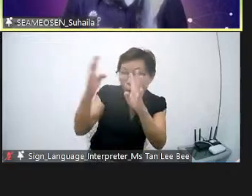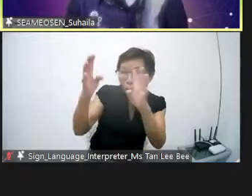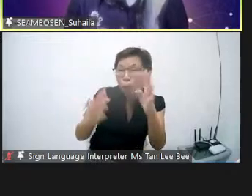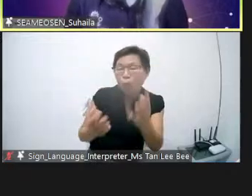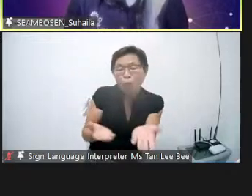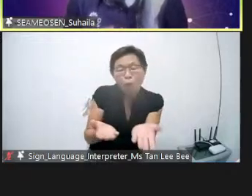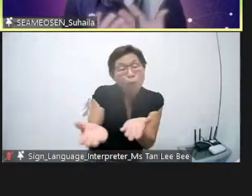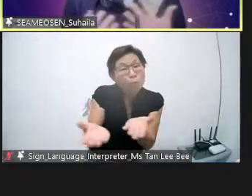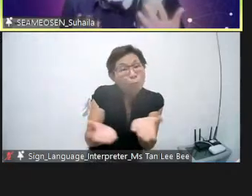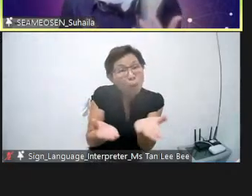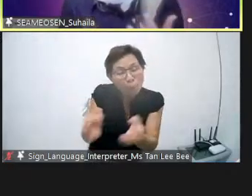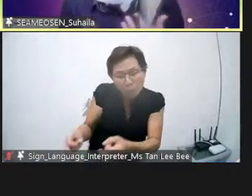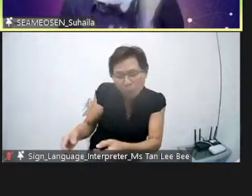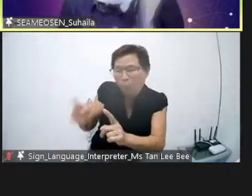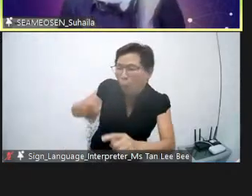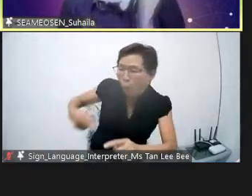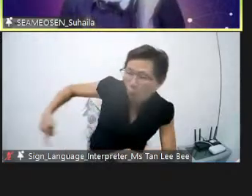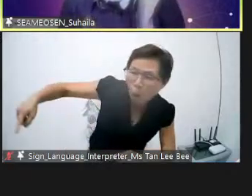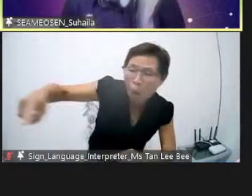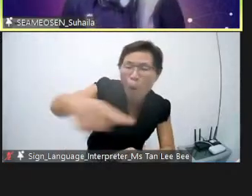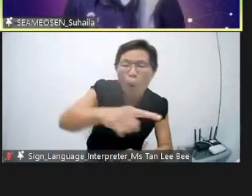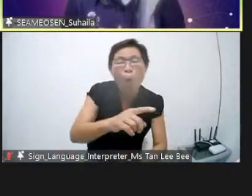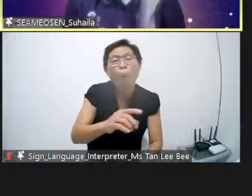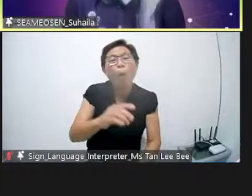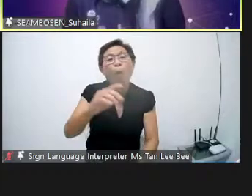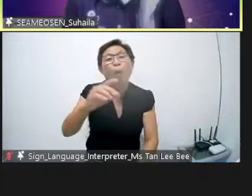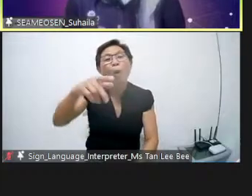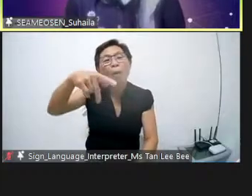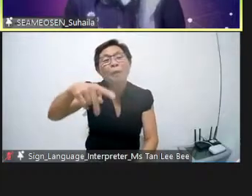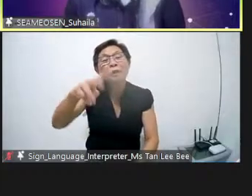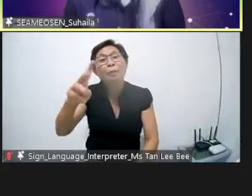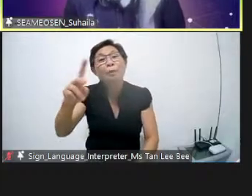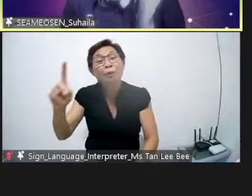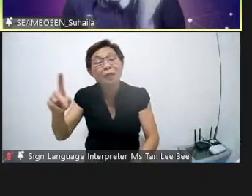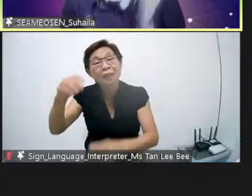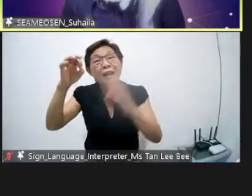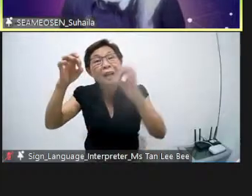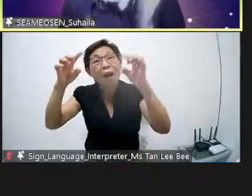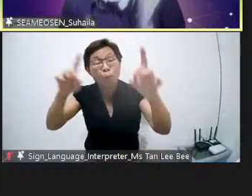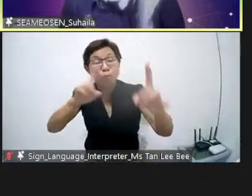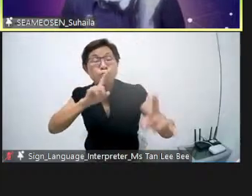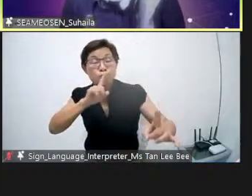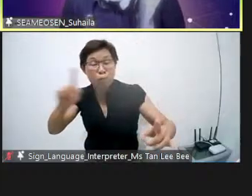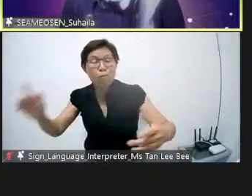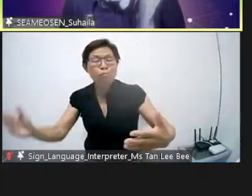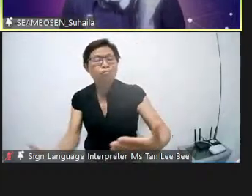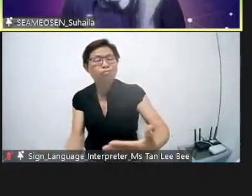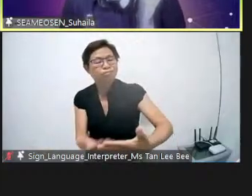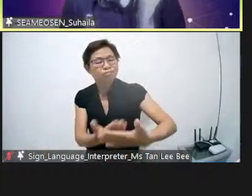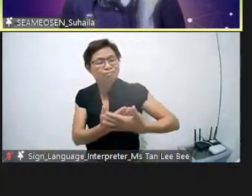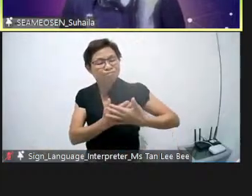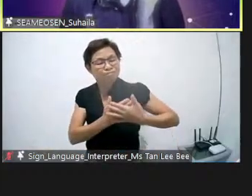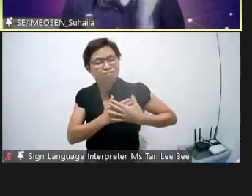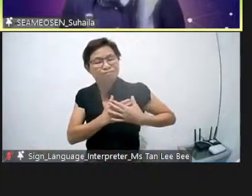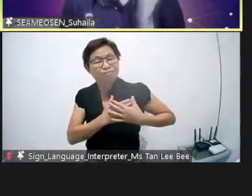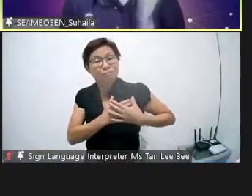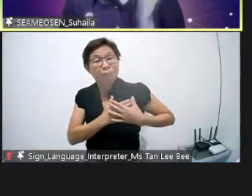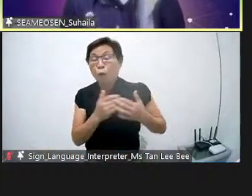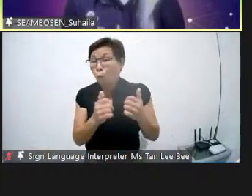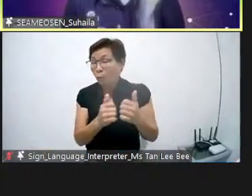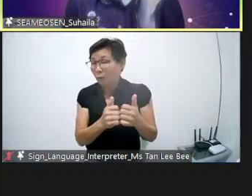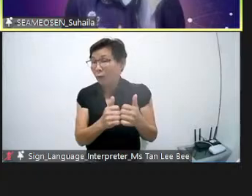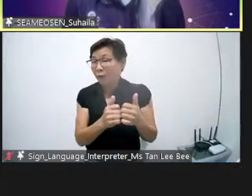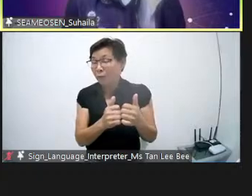providing opportunities to all disability inclusive education is definitely close to her heart. With that,